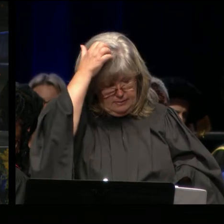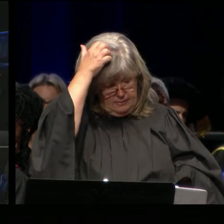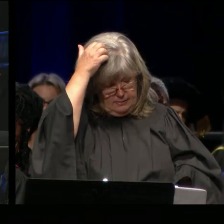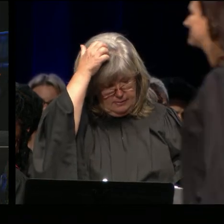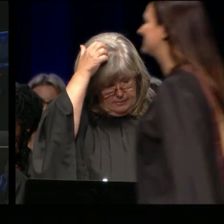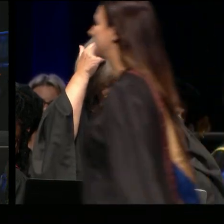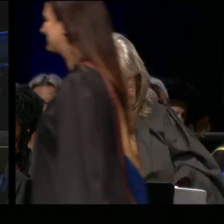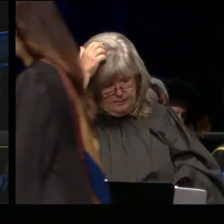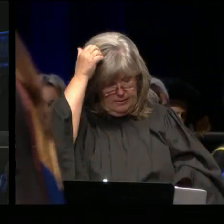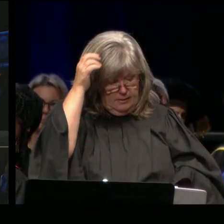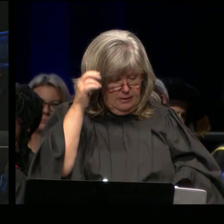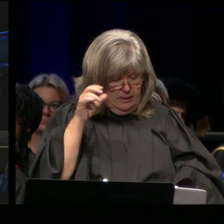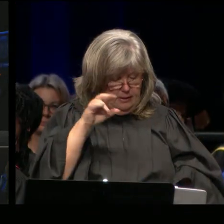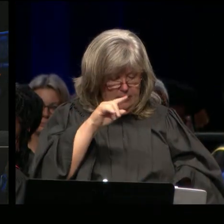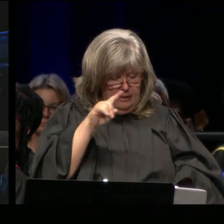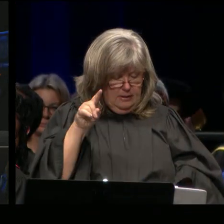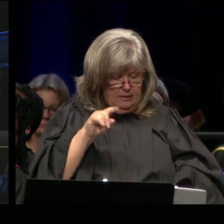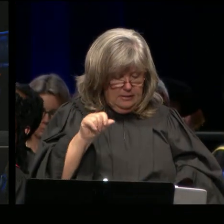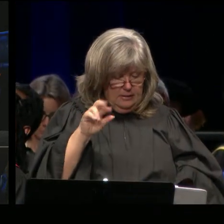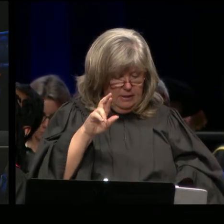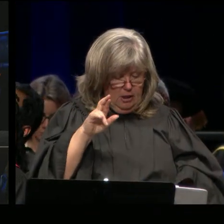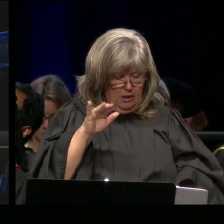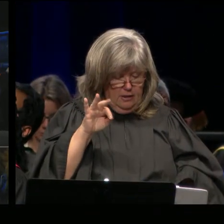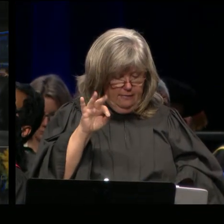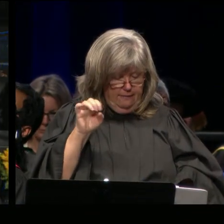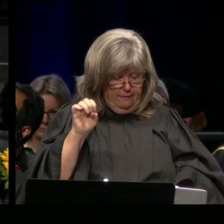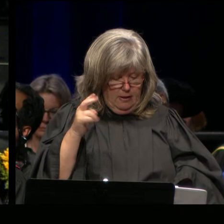Zarifa Zare Moyedi.